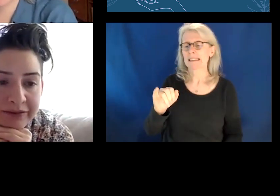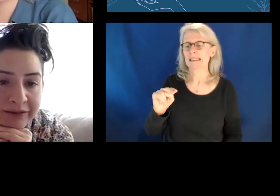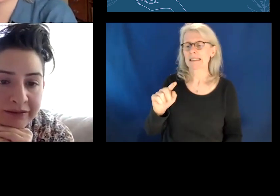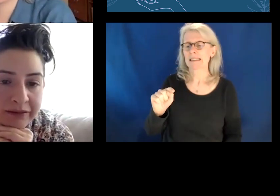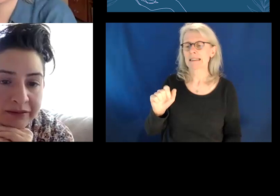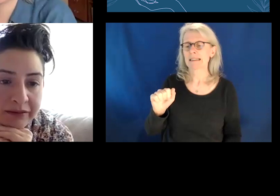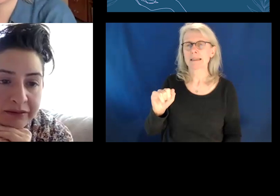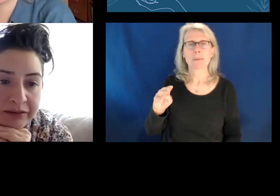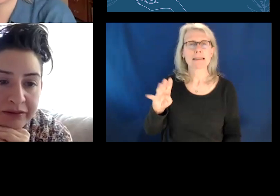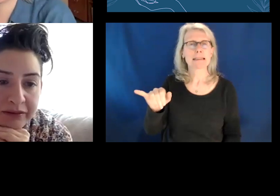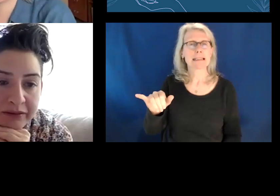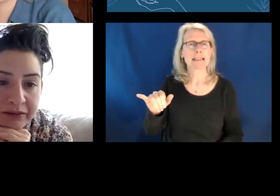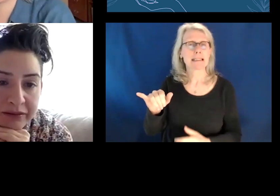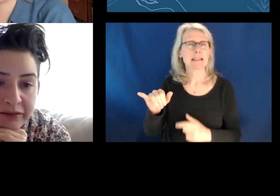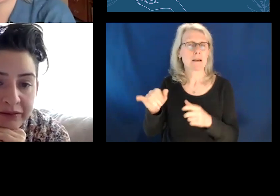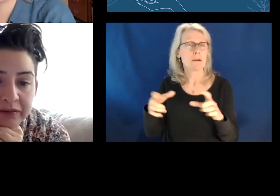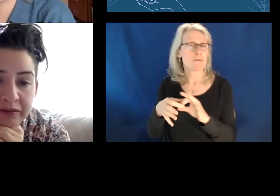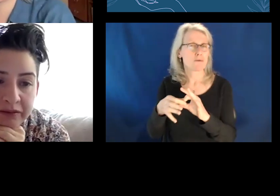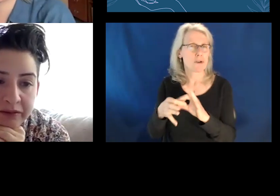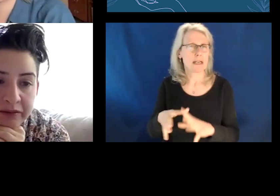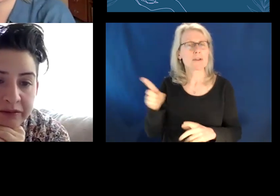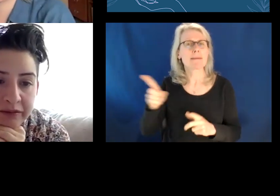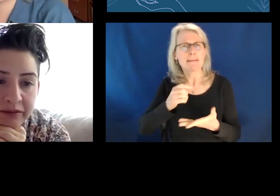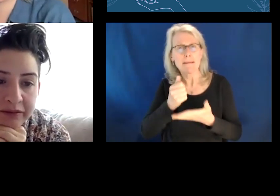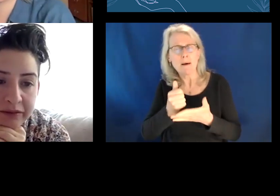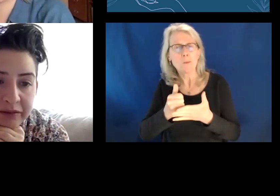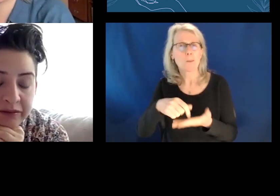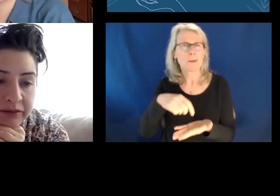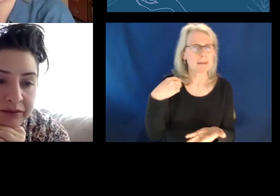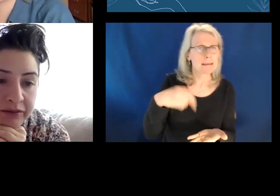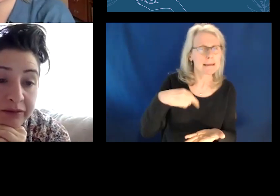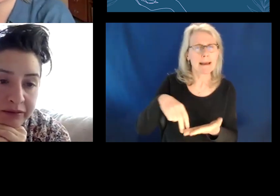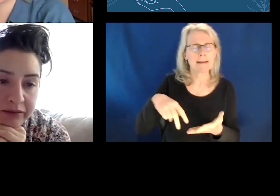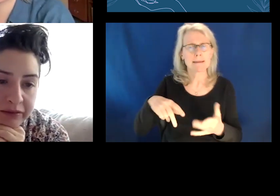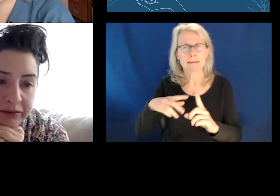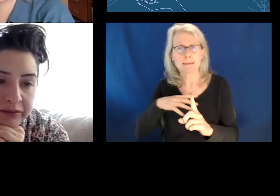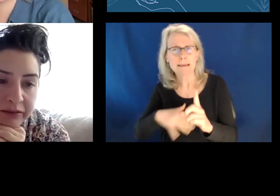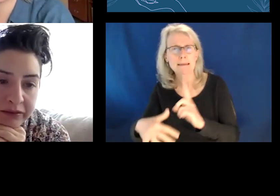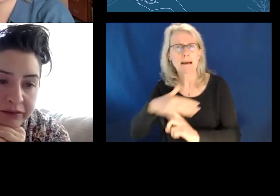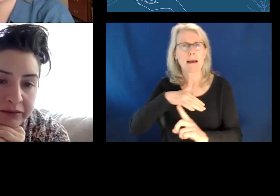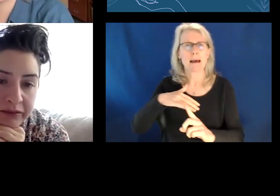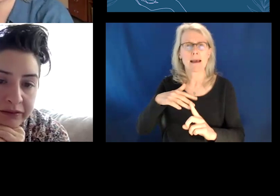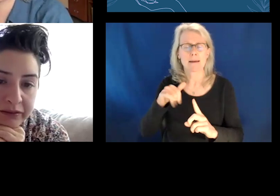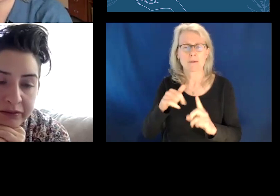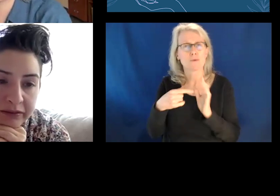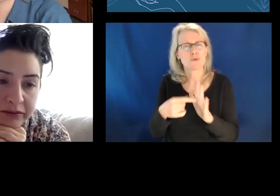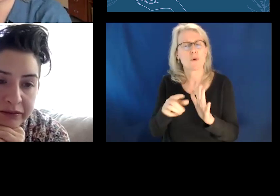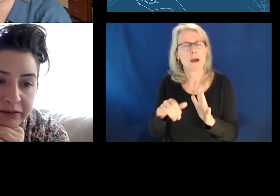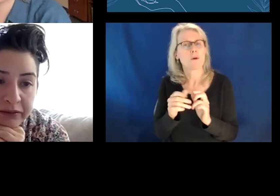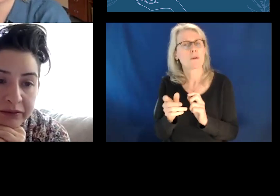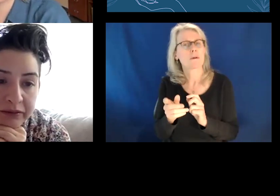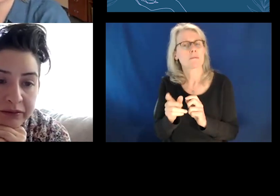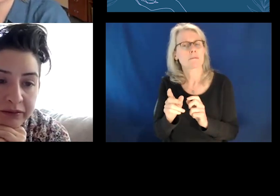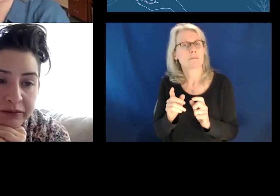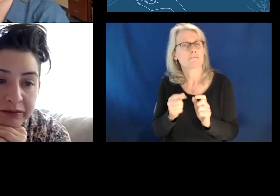with not just the, you know, the choreography and the design of the intimacy in the piece, but also just